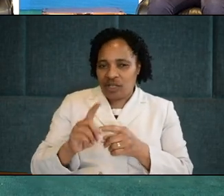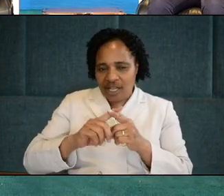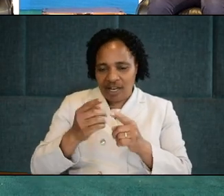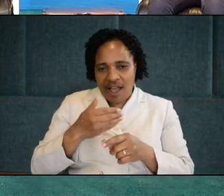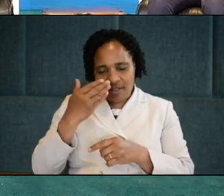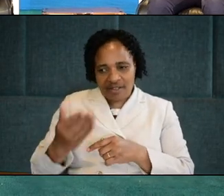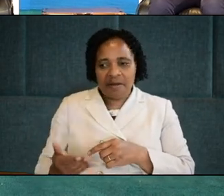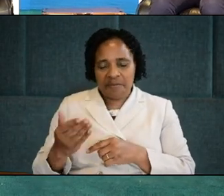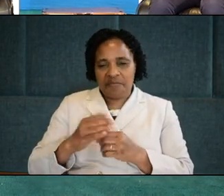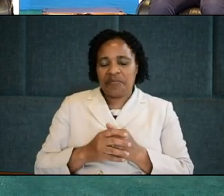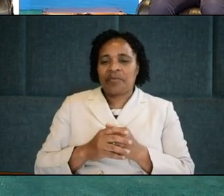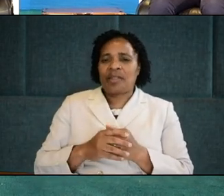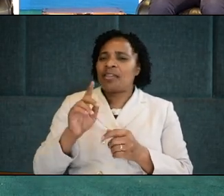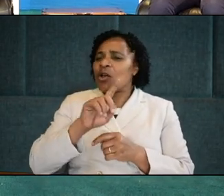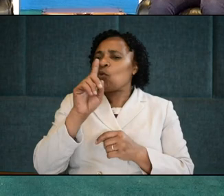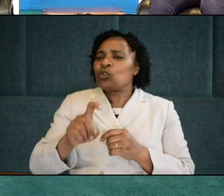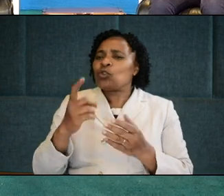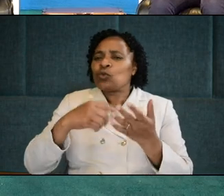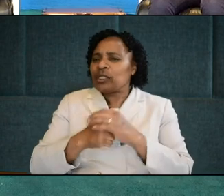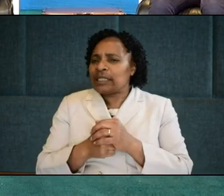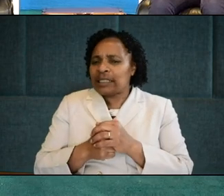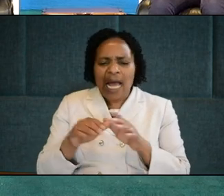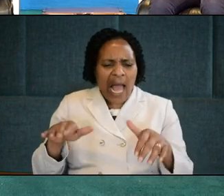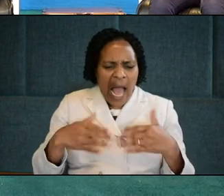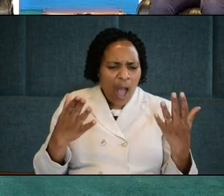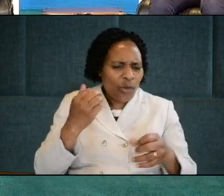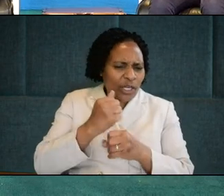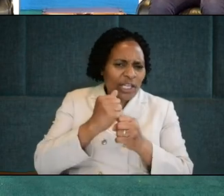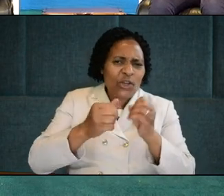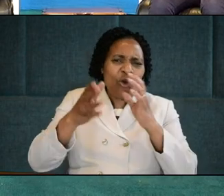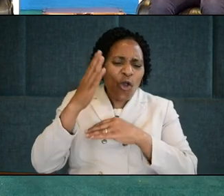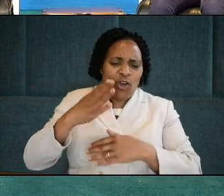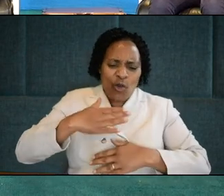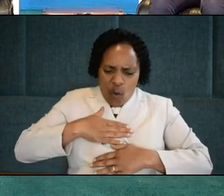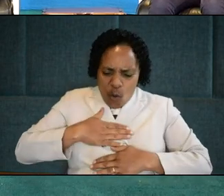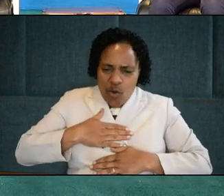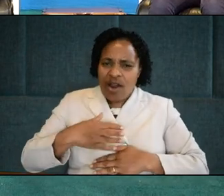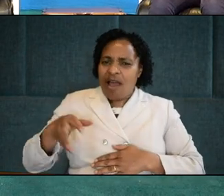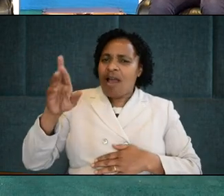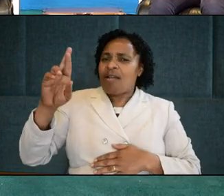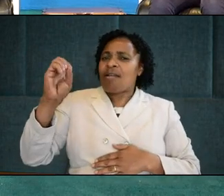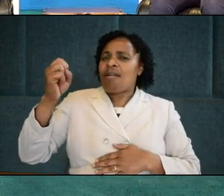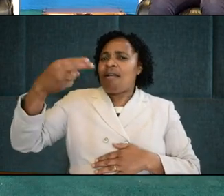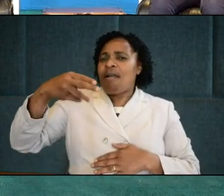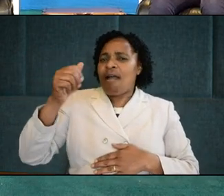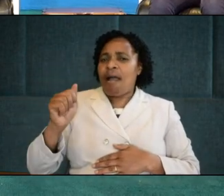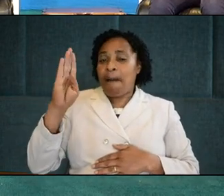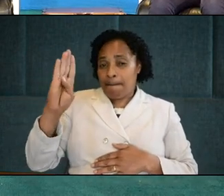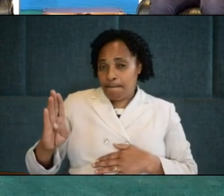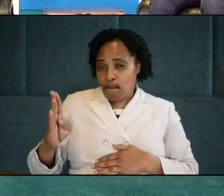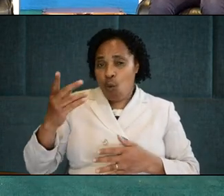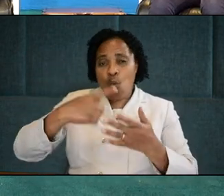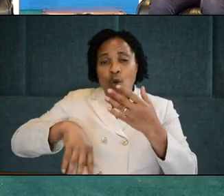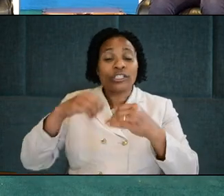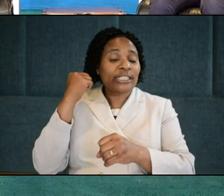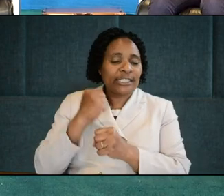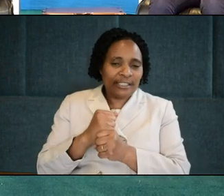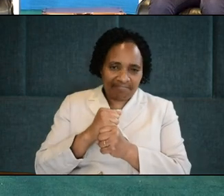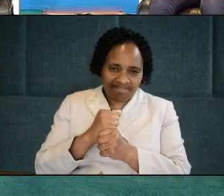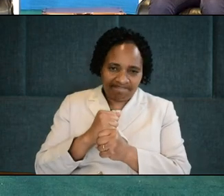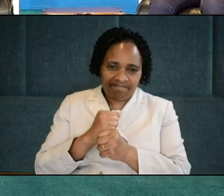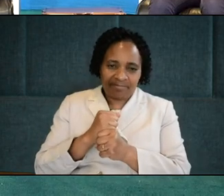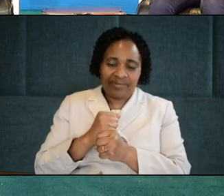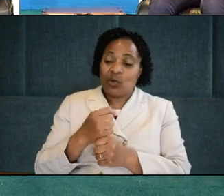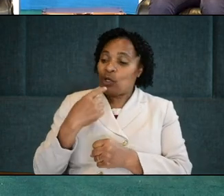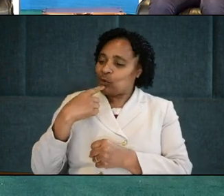this. The question says, how did God honor Rahab for what she did that day? And we